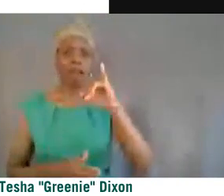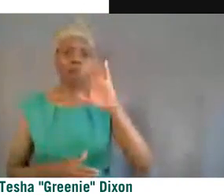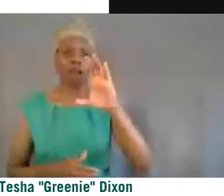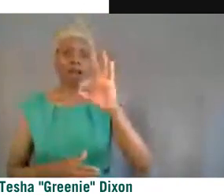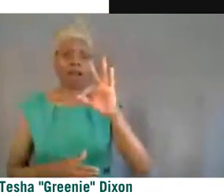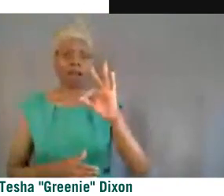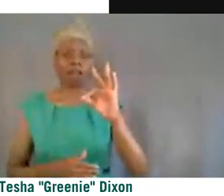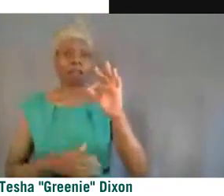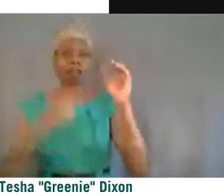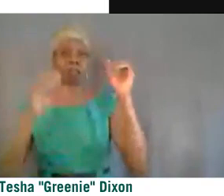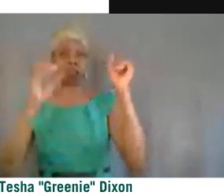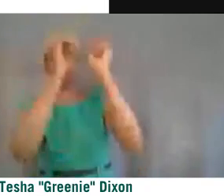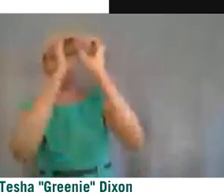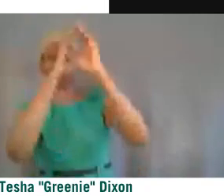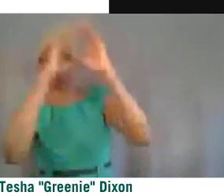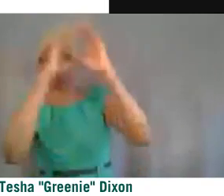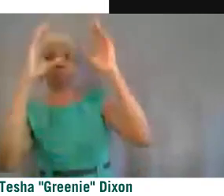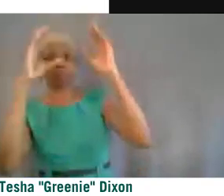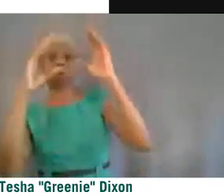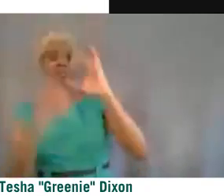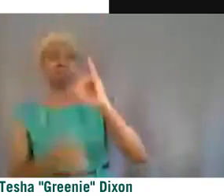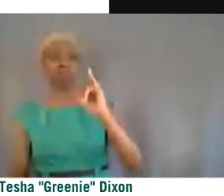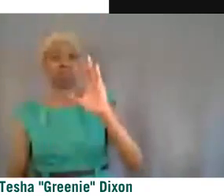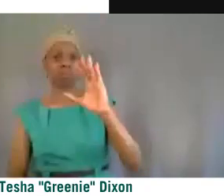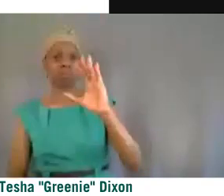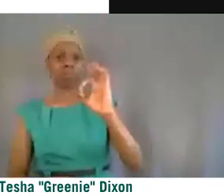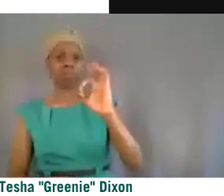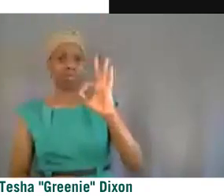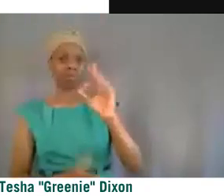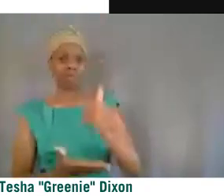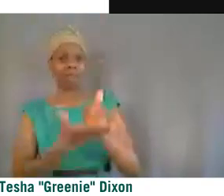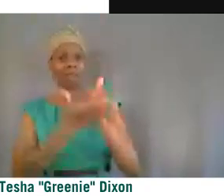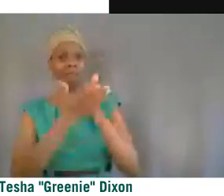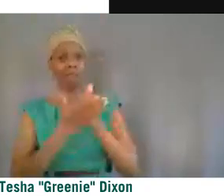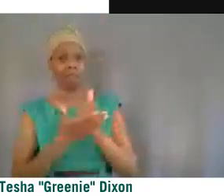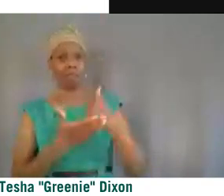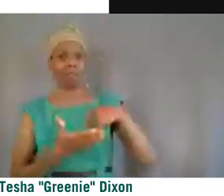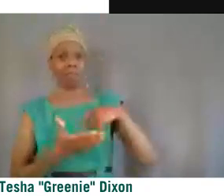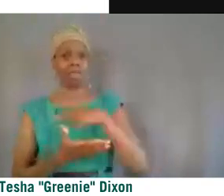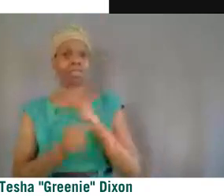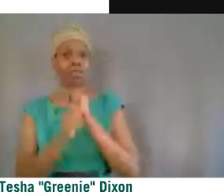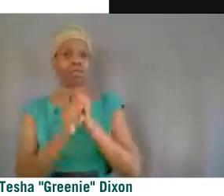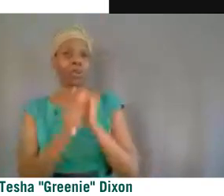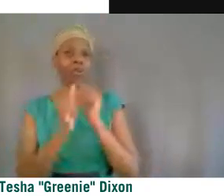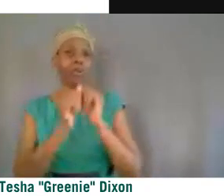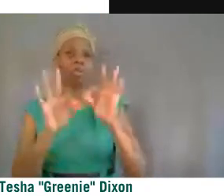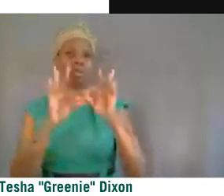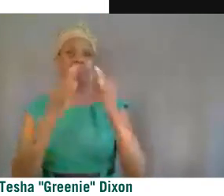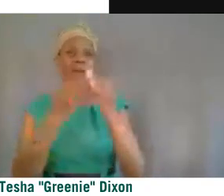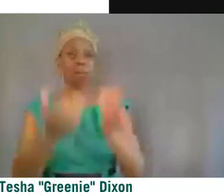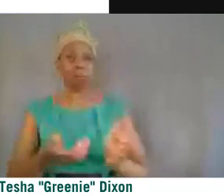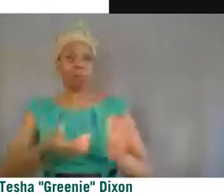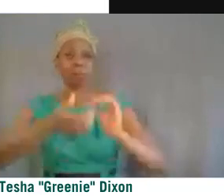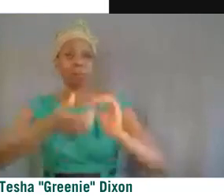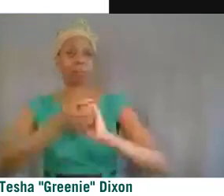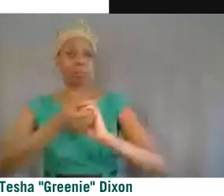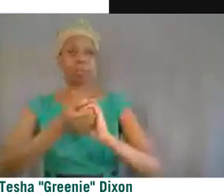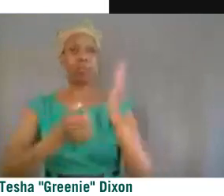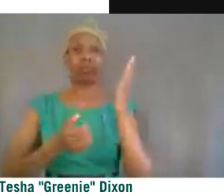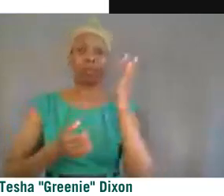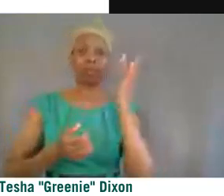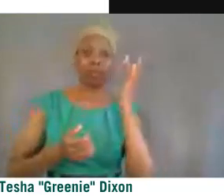conceptually, the ICF helps us work with families to